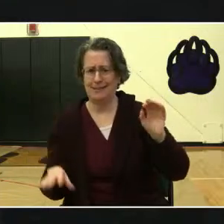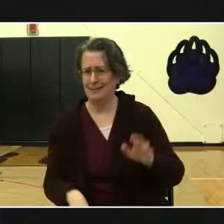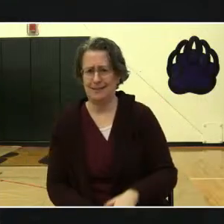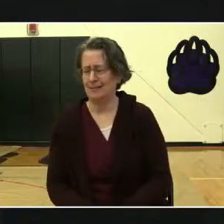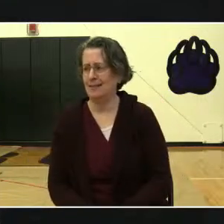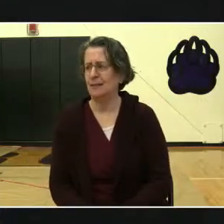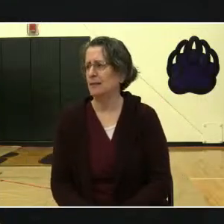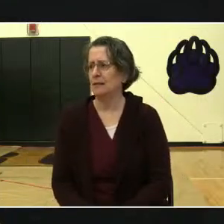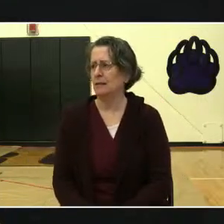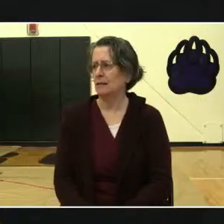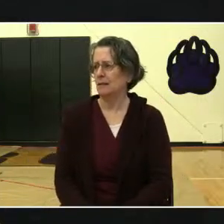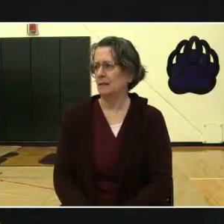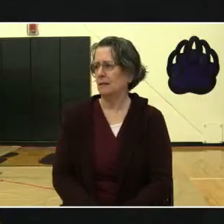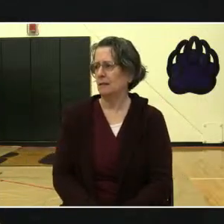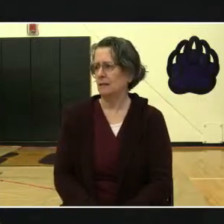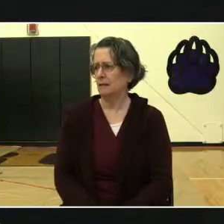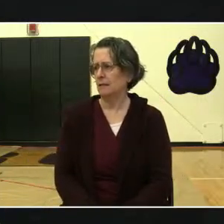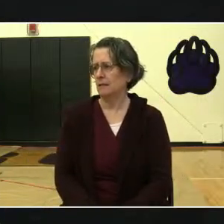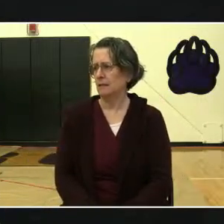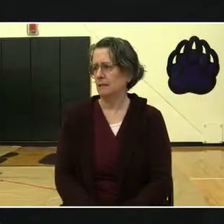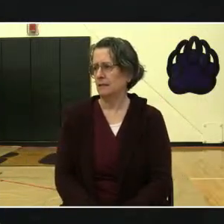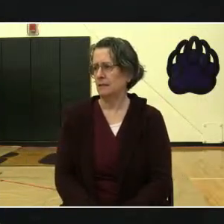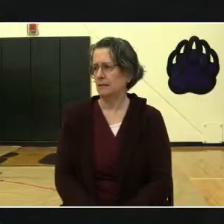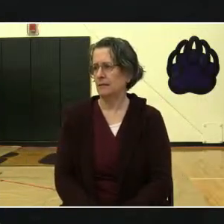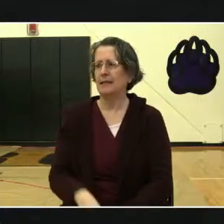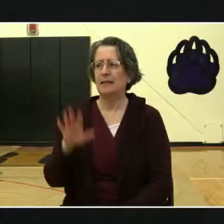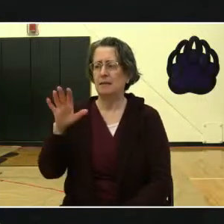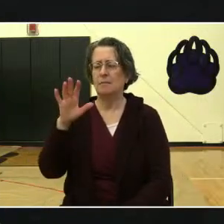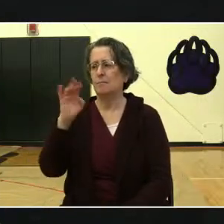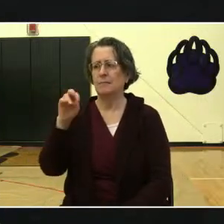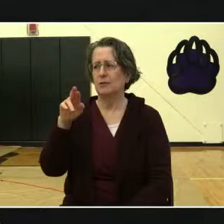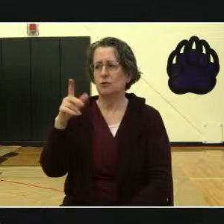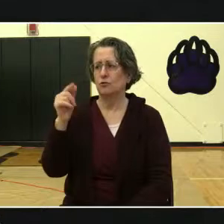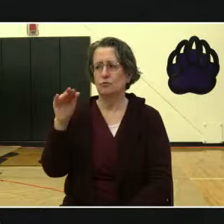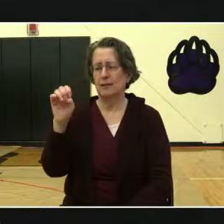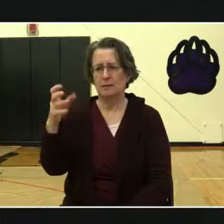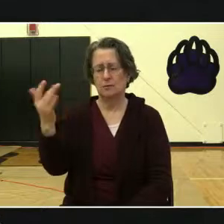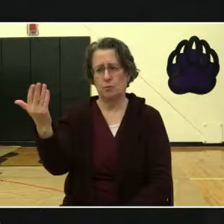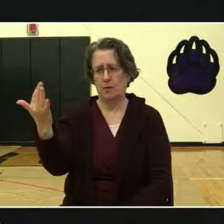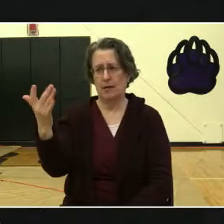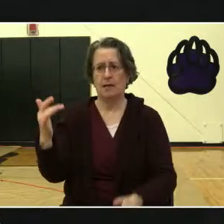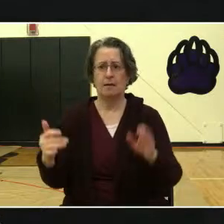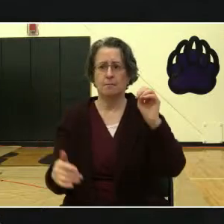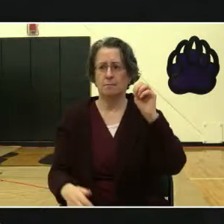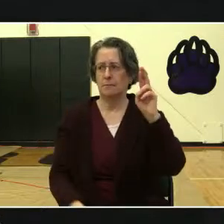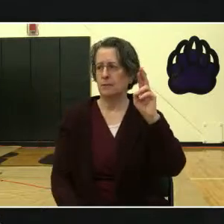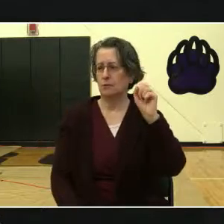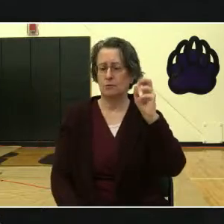4.3 Mr Grace I'll get back to you in a second uh Mr